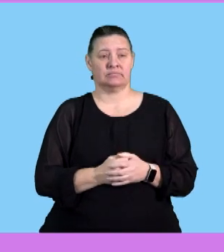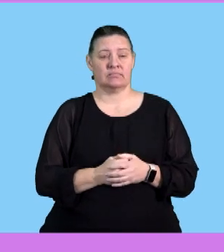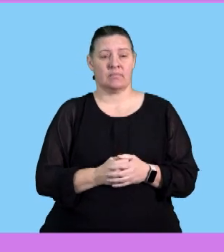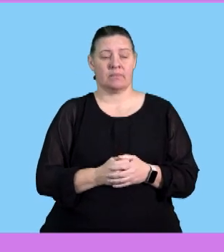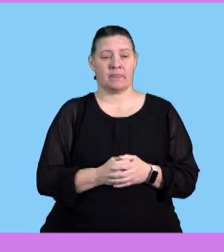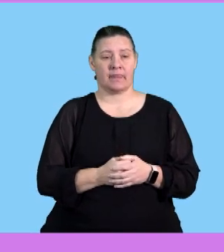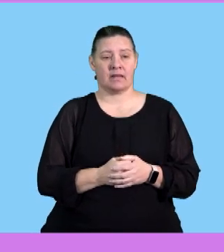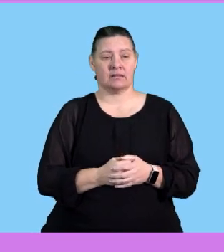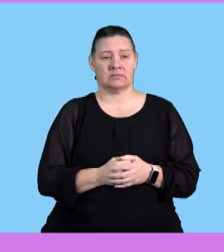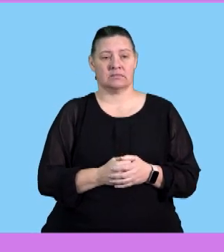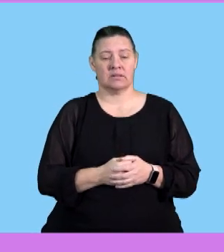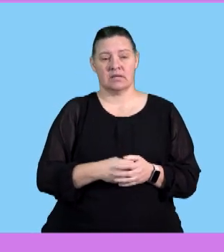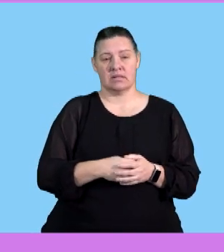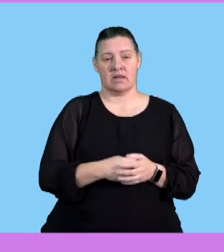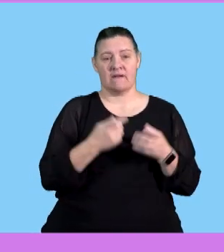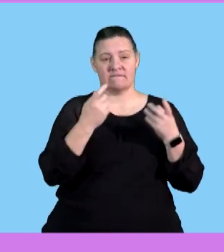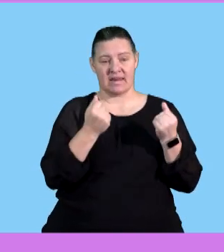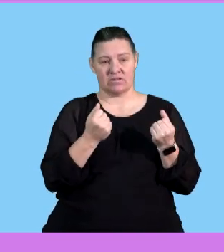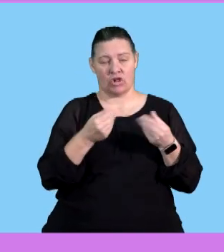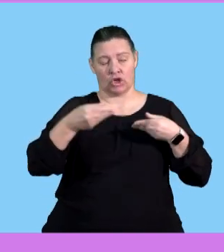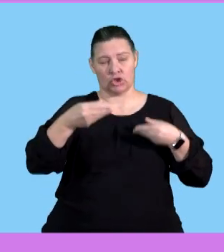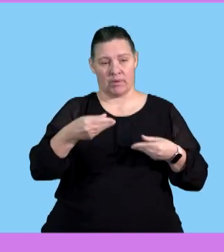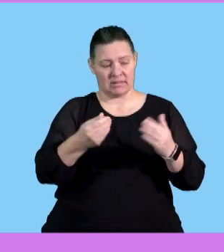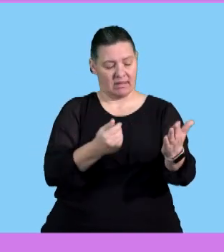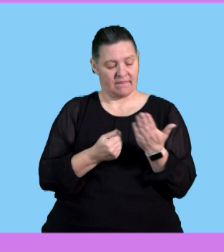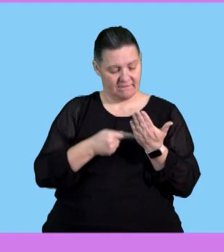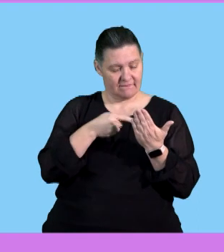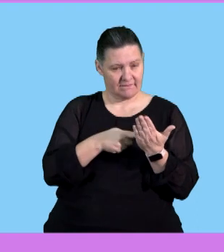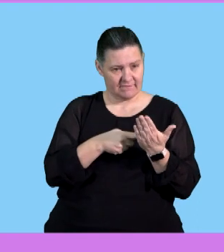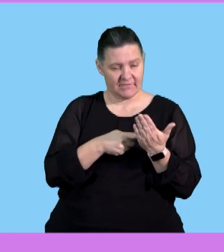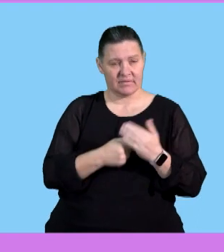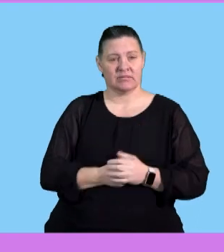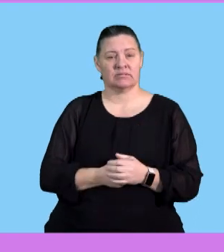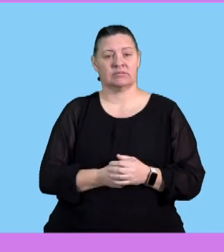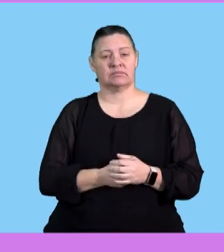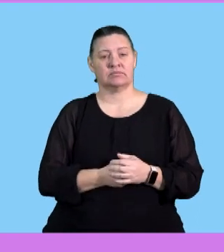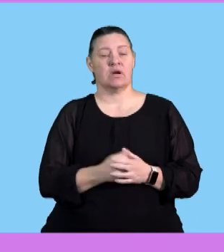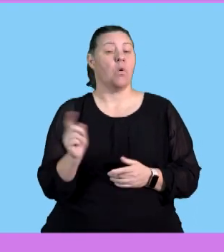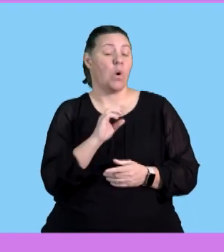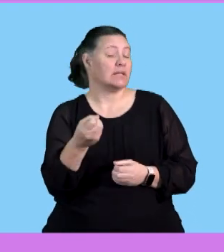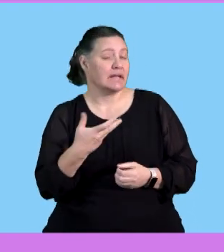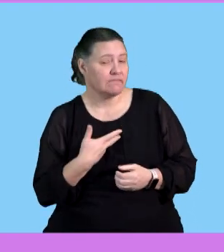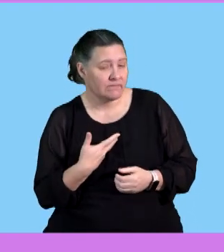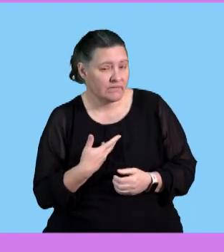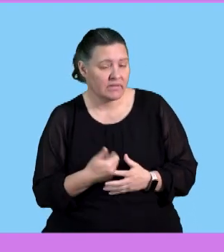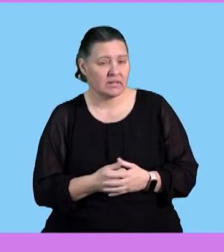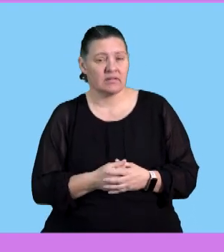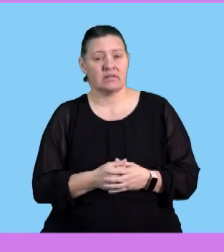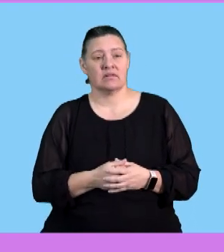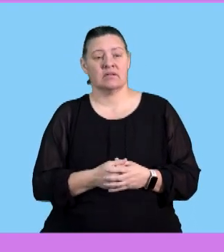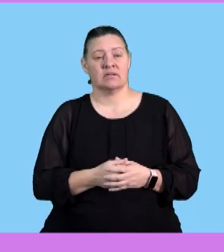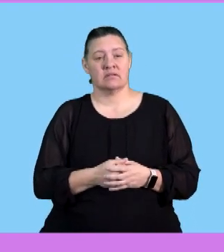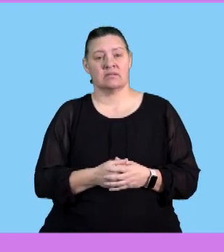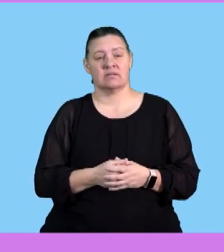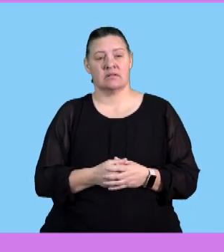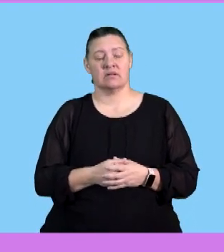So firstly, we look at the financial document or what we are given in the context. So now what are we given